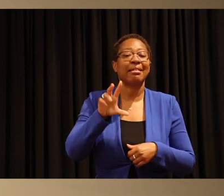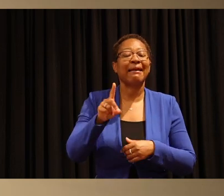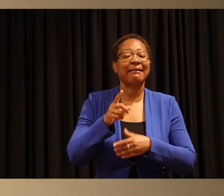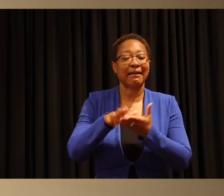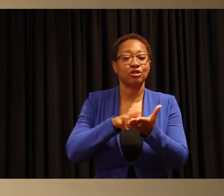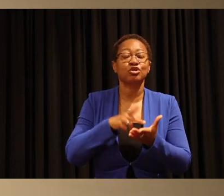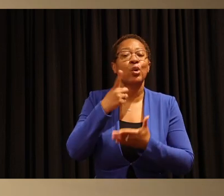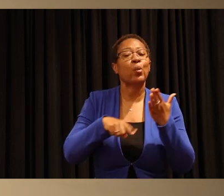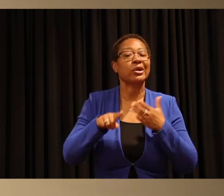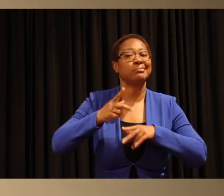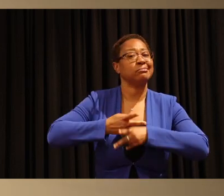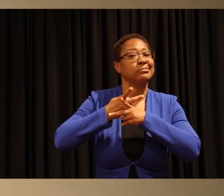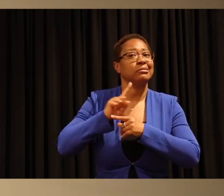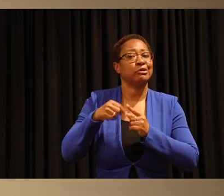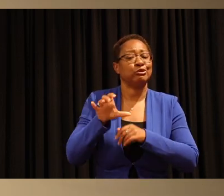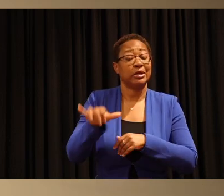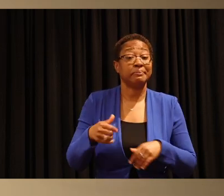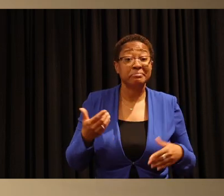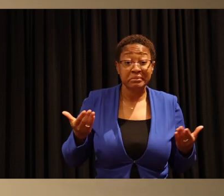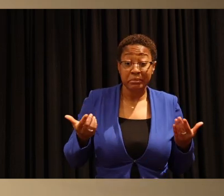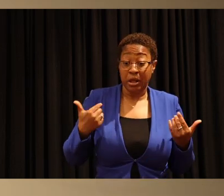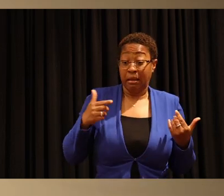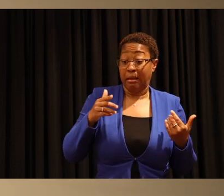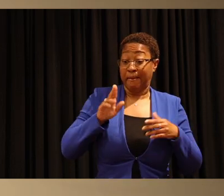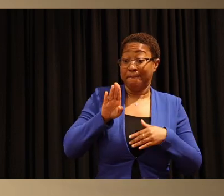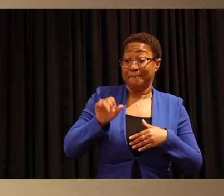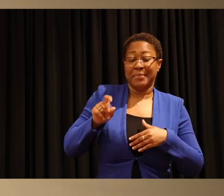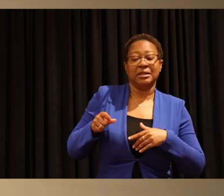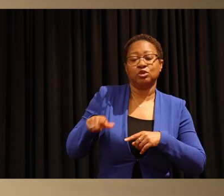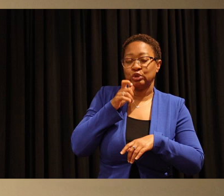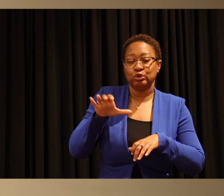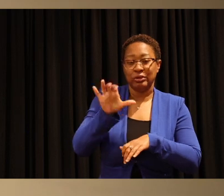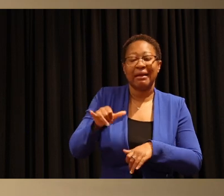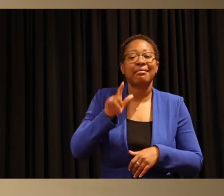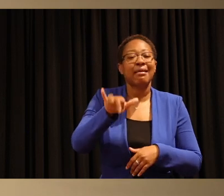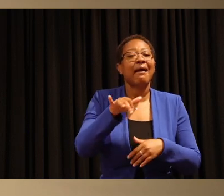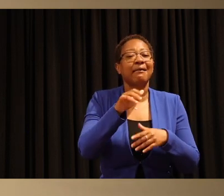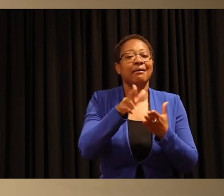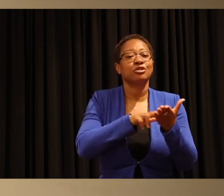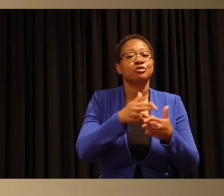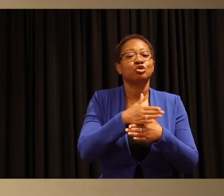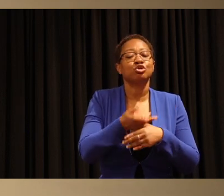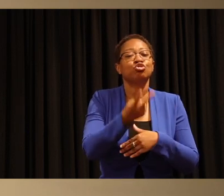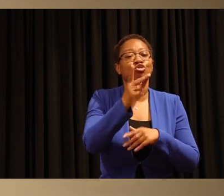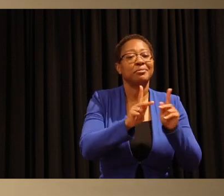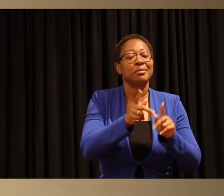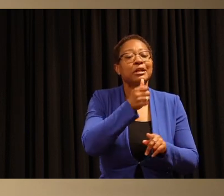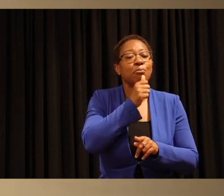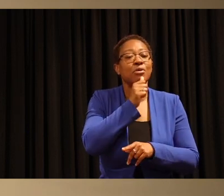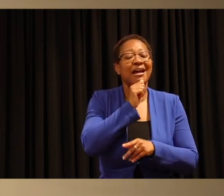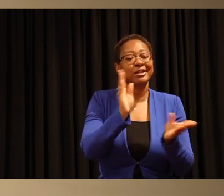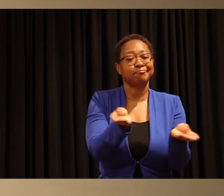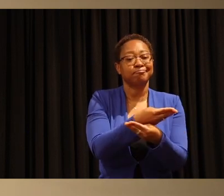pitfalls to watch out for. We don't do land contracts as banks. They are contracts between two individuals. They're private